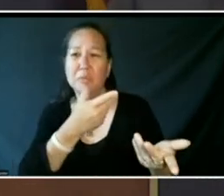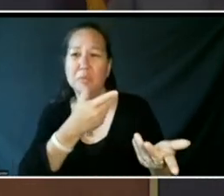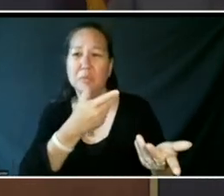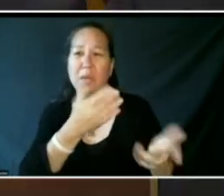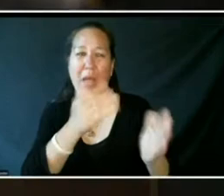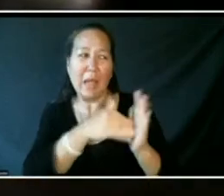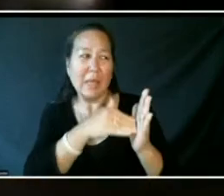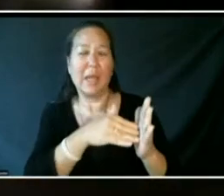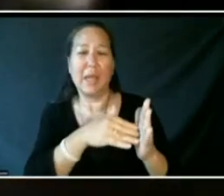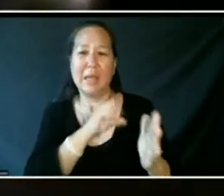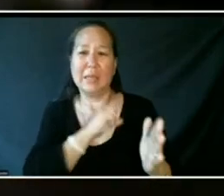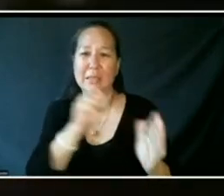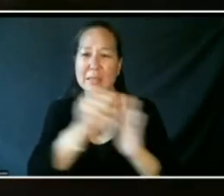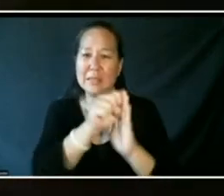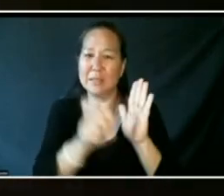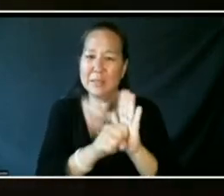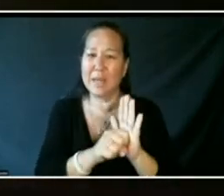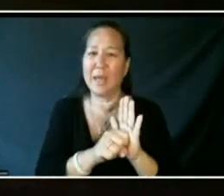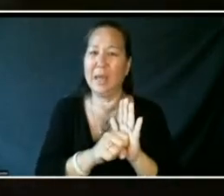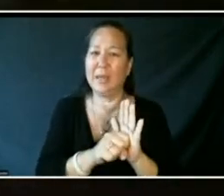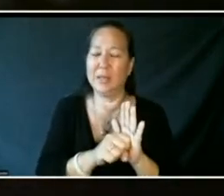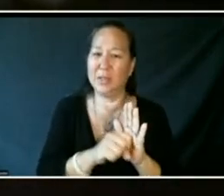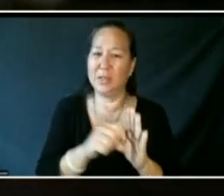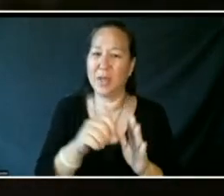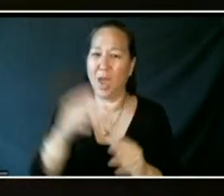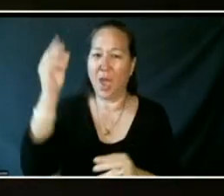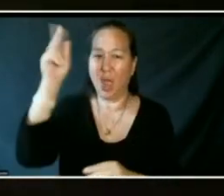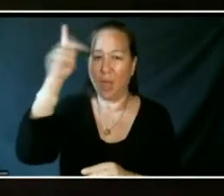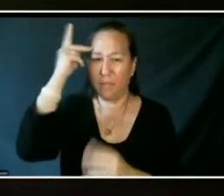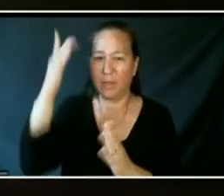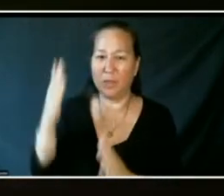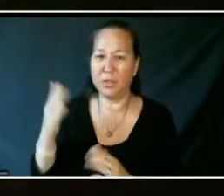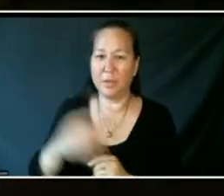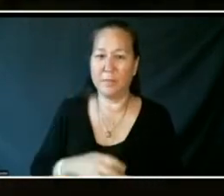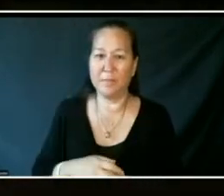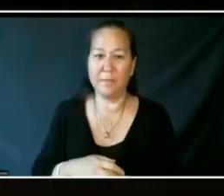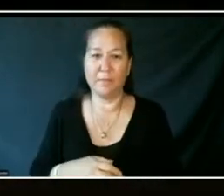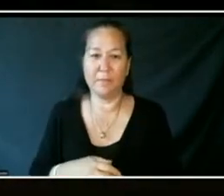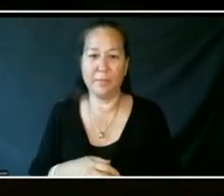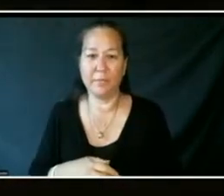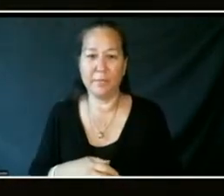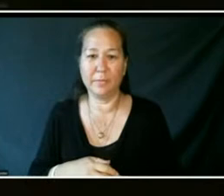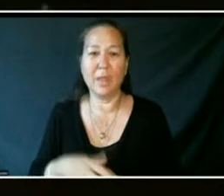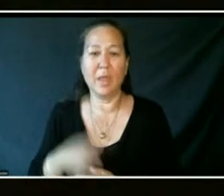Stop the steal! Stop the steal! Stop the